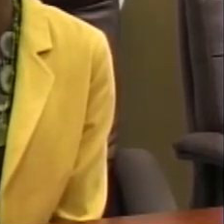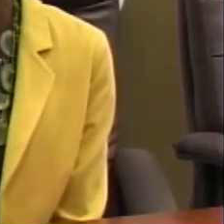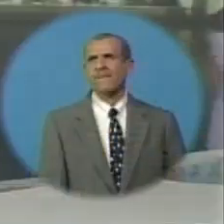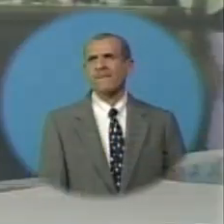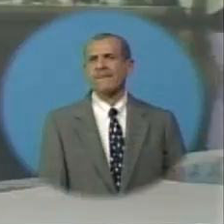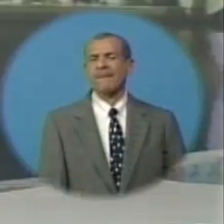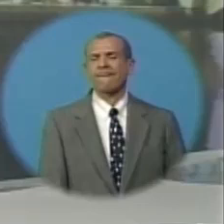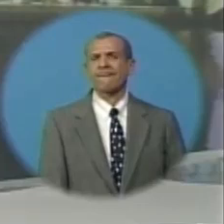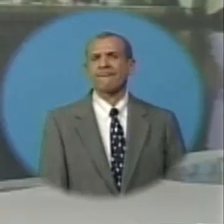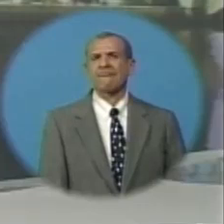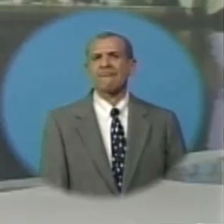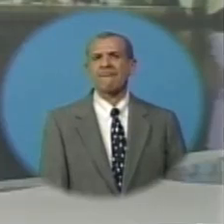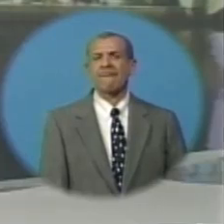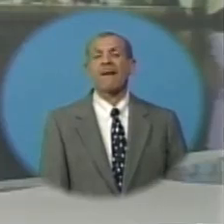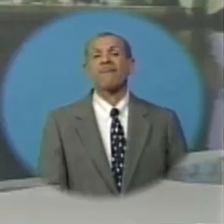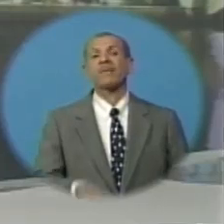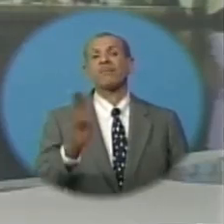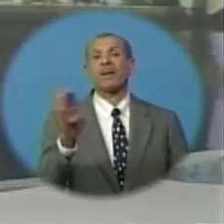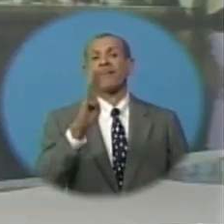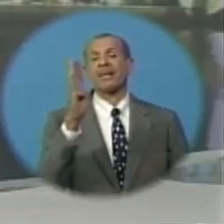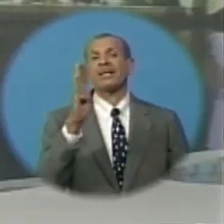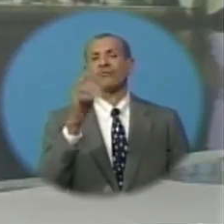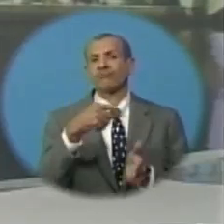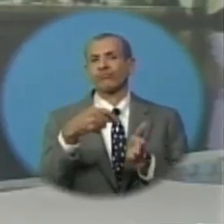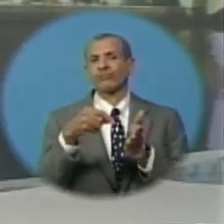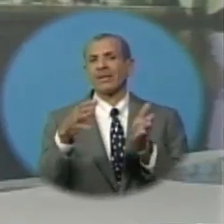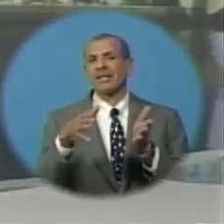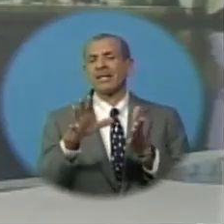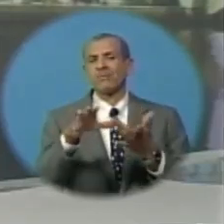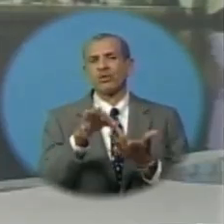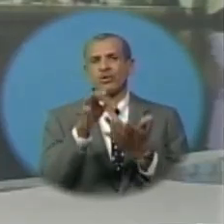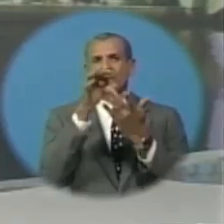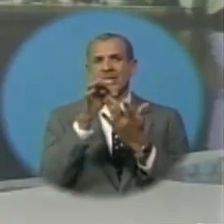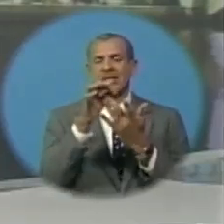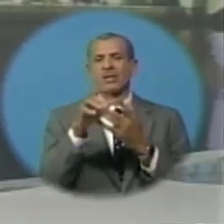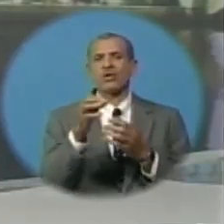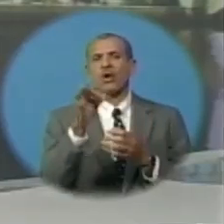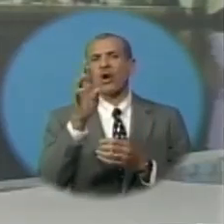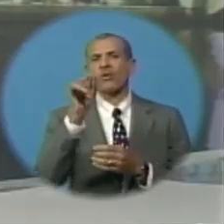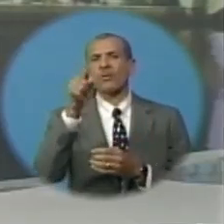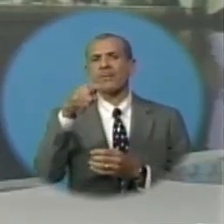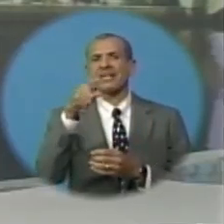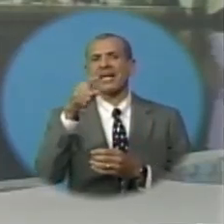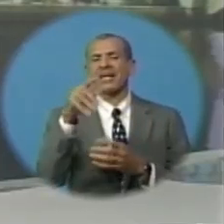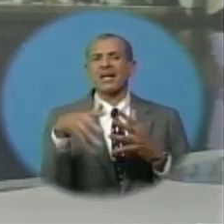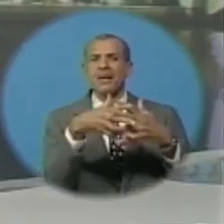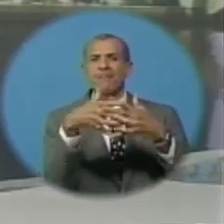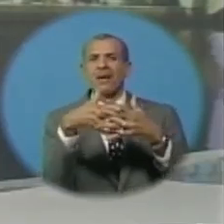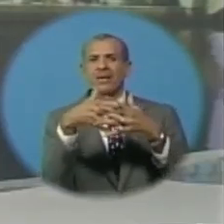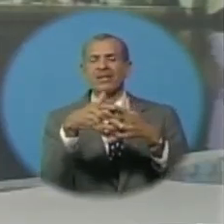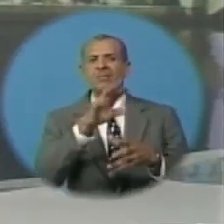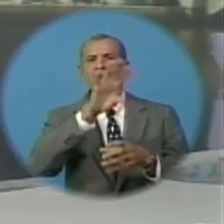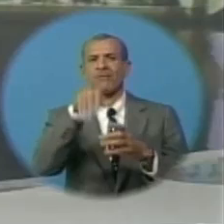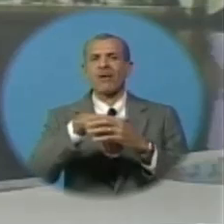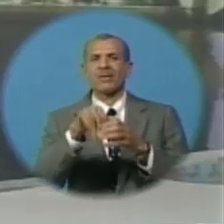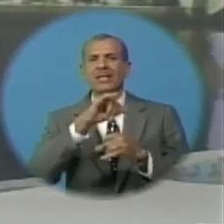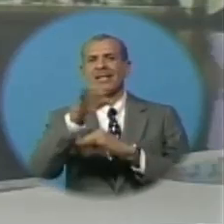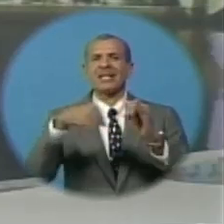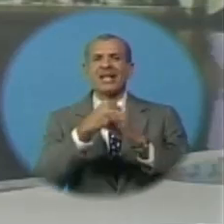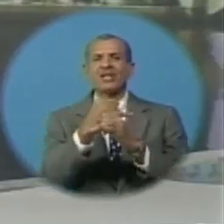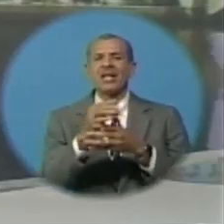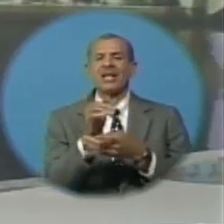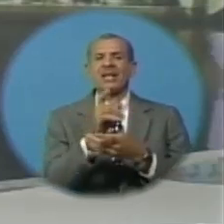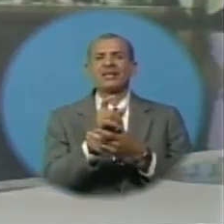side. A Barbadian journalist has been chosen to represent the Americas as a participant in the International Leading